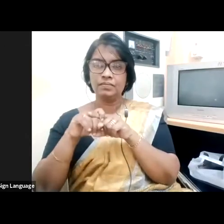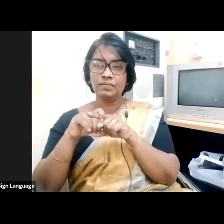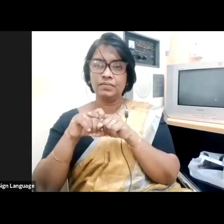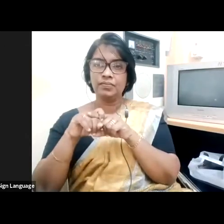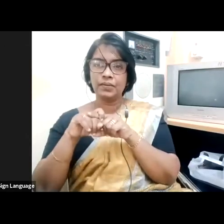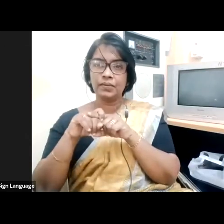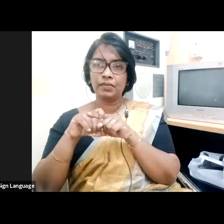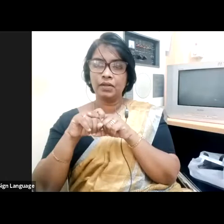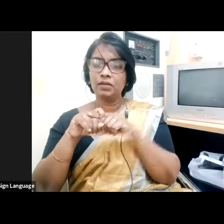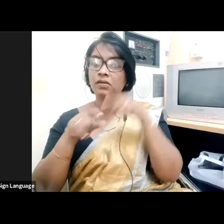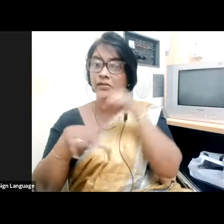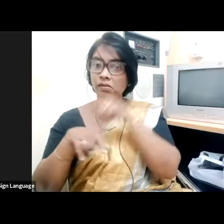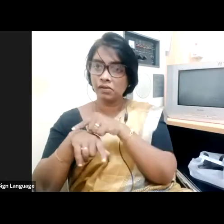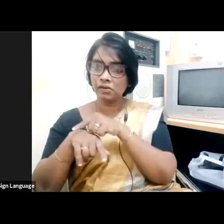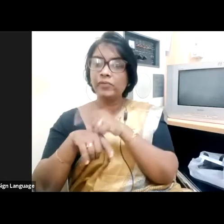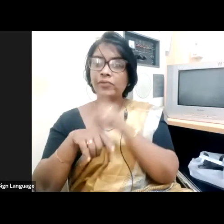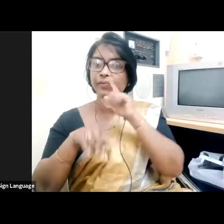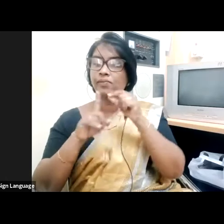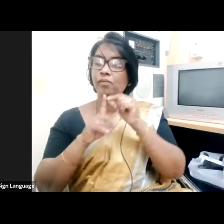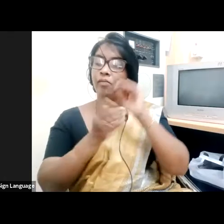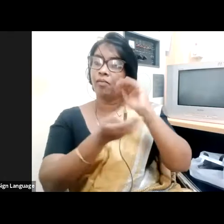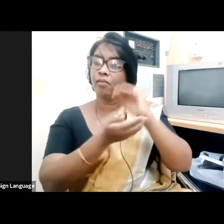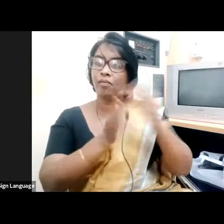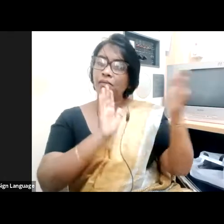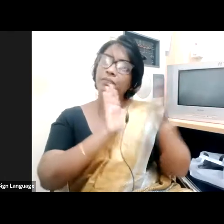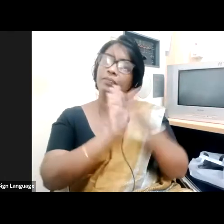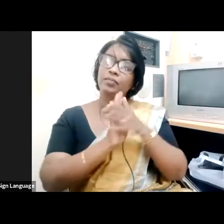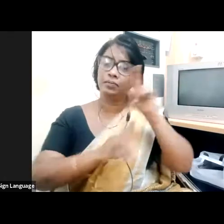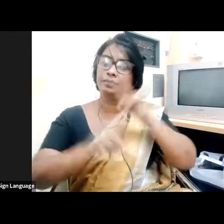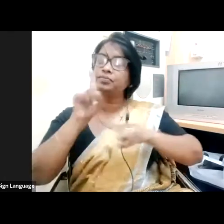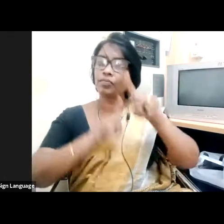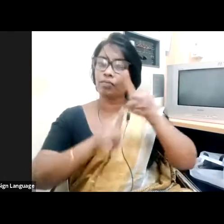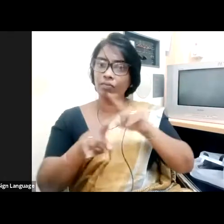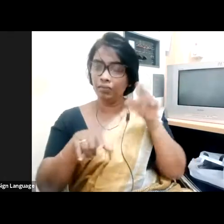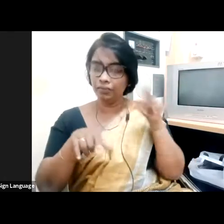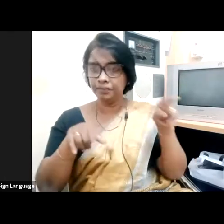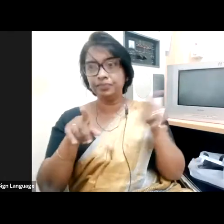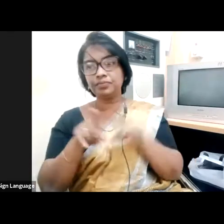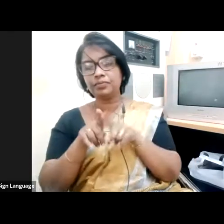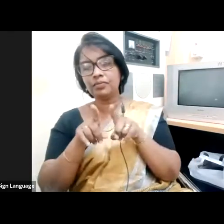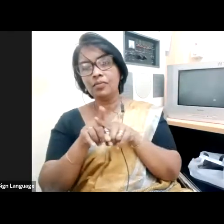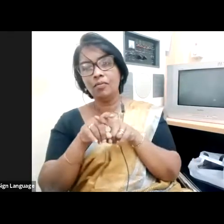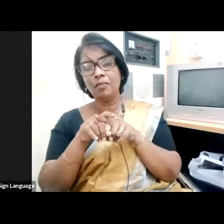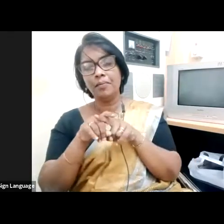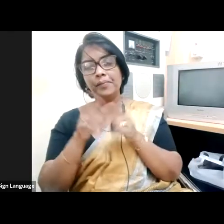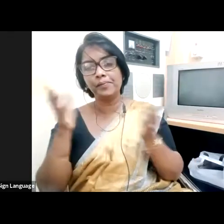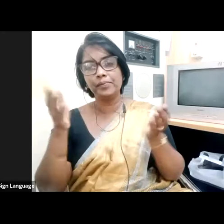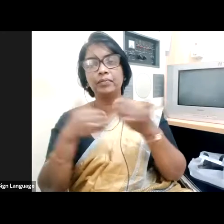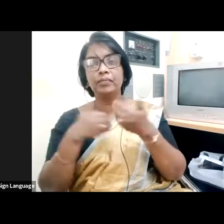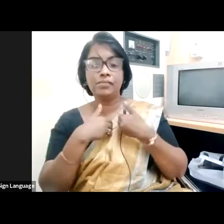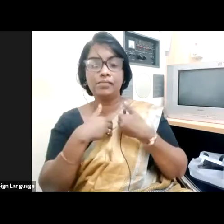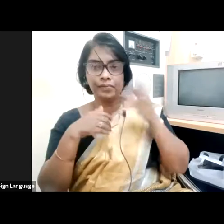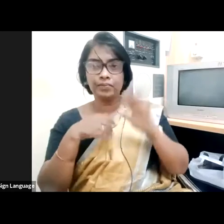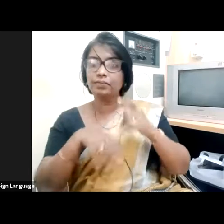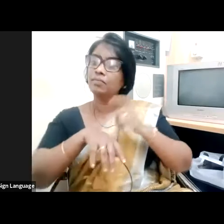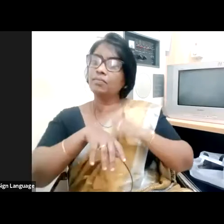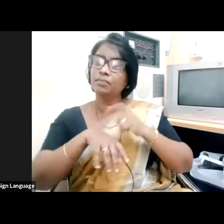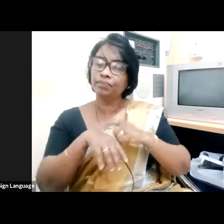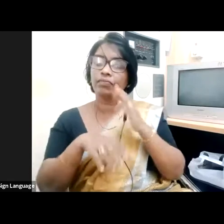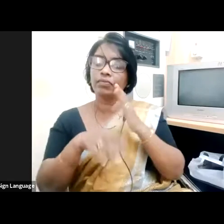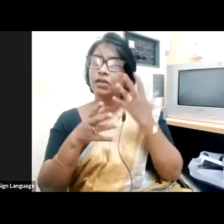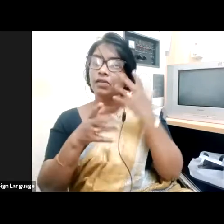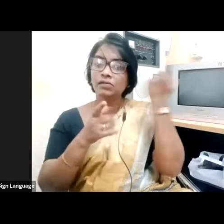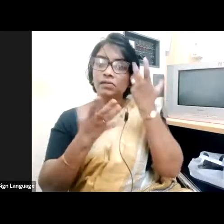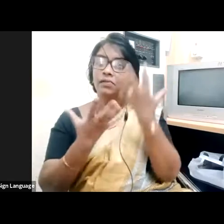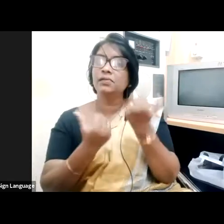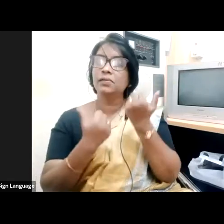foster innovation, to explore opportunities beyond standard operations, how businesses are to contribute positively to the